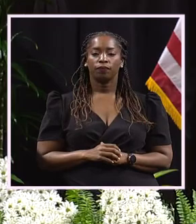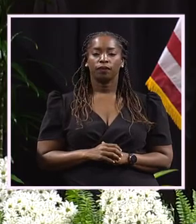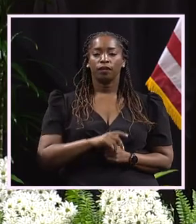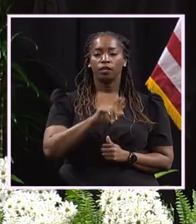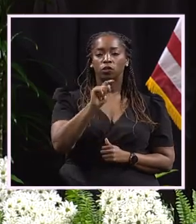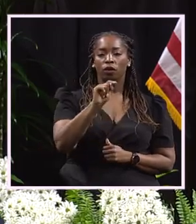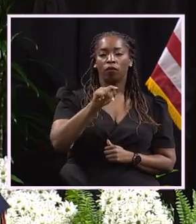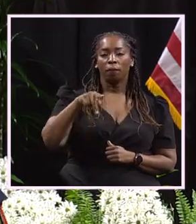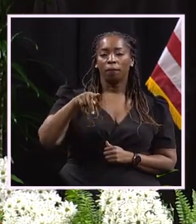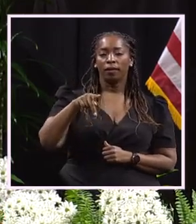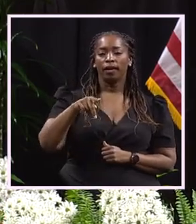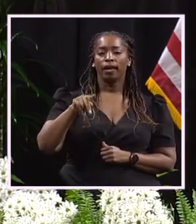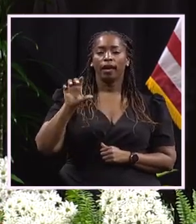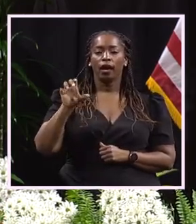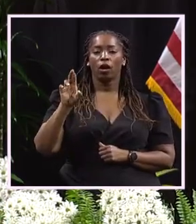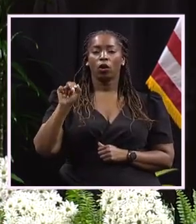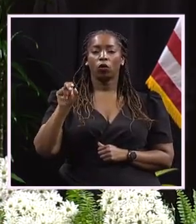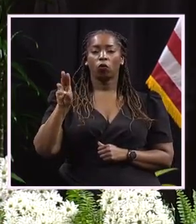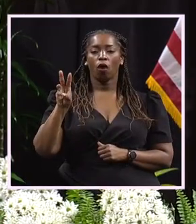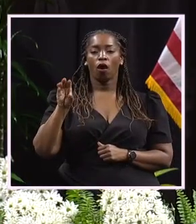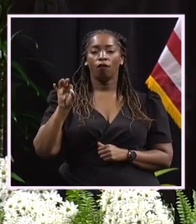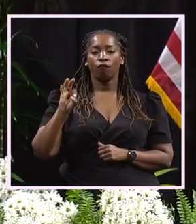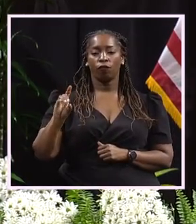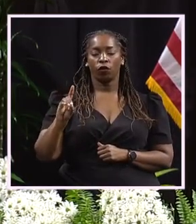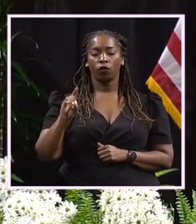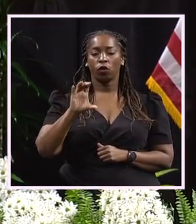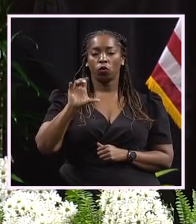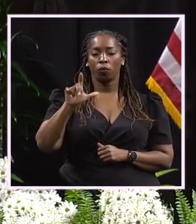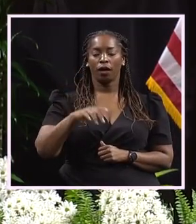Trevor P. Crawford, cum laude.